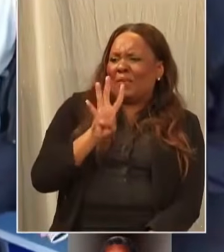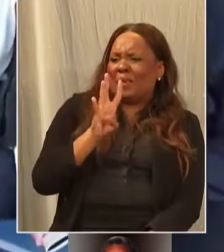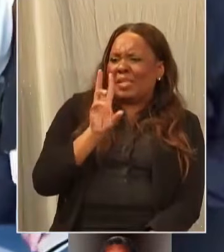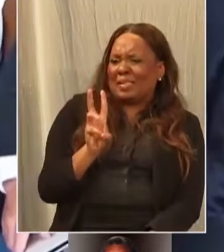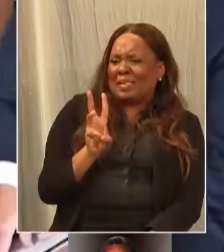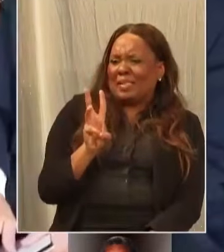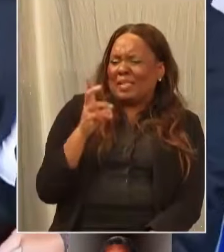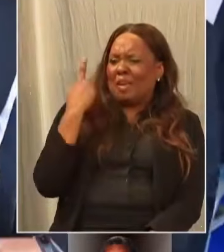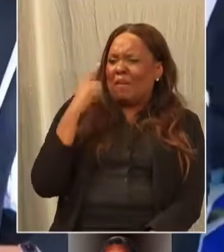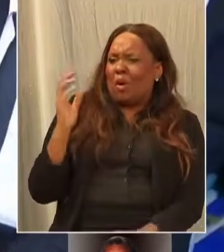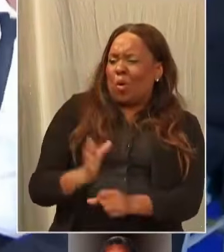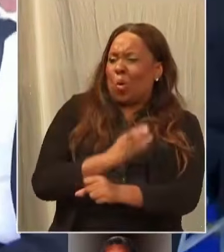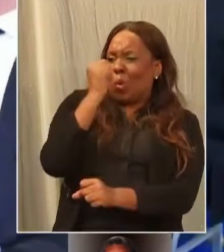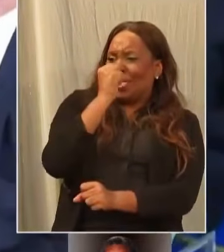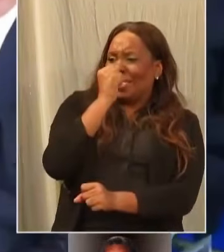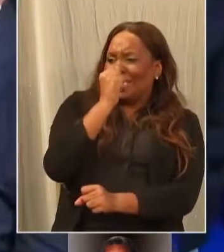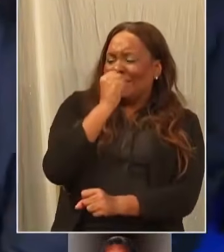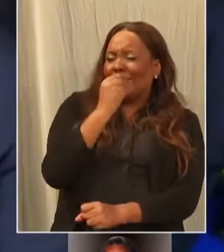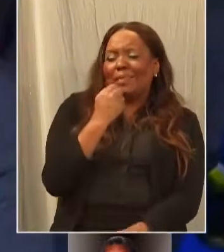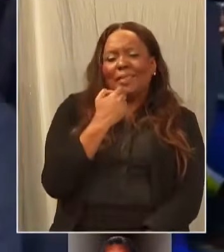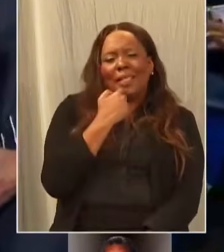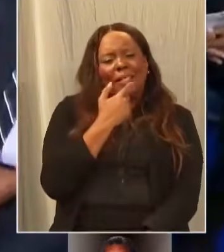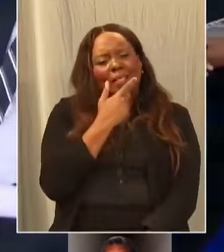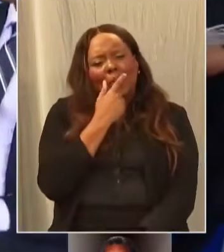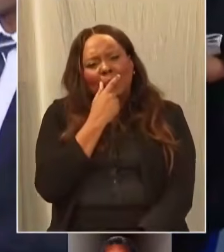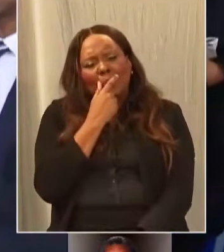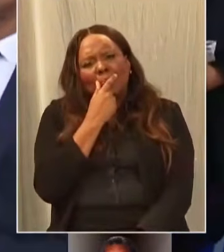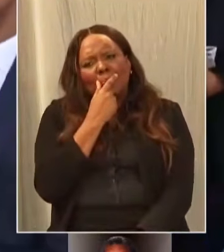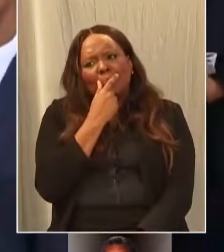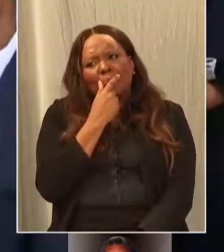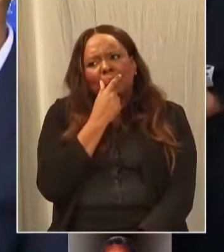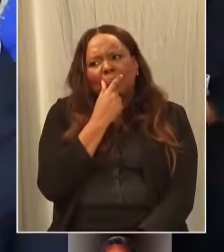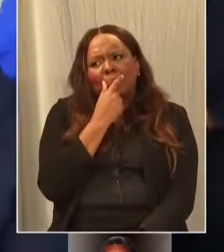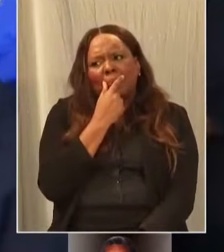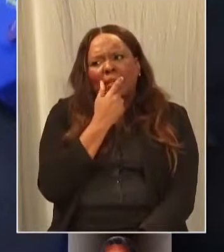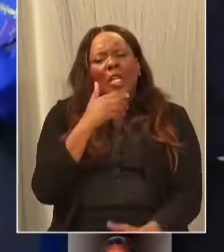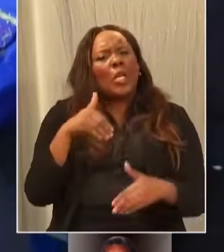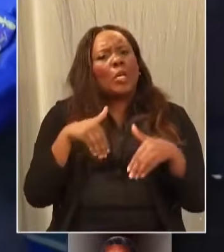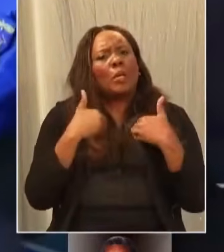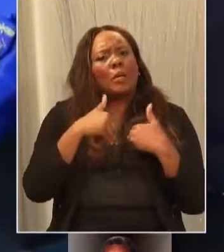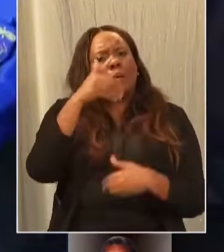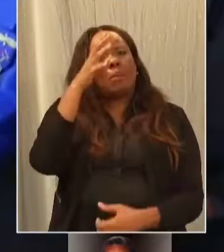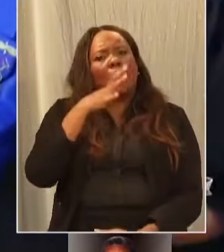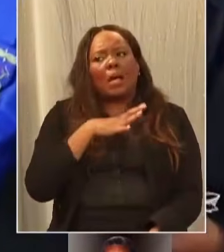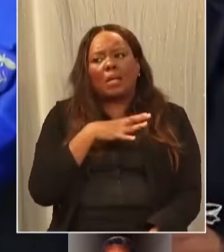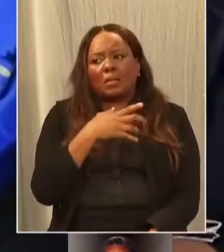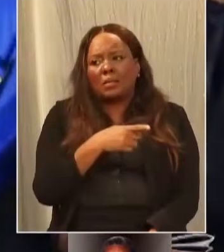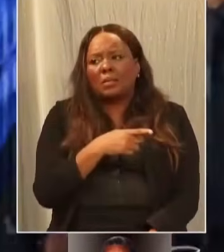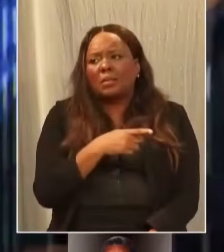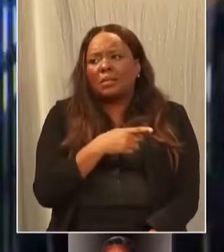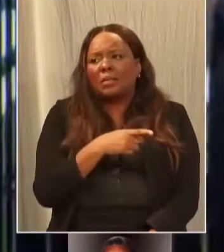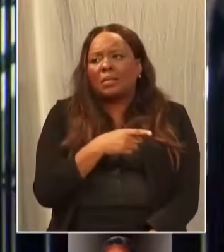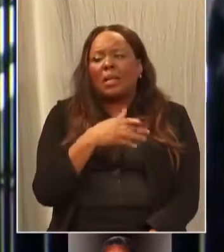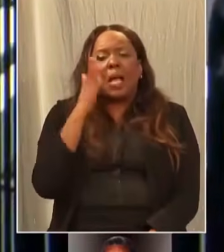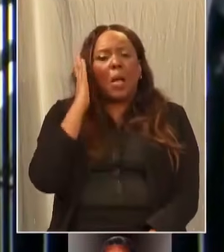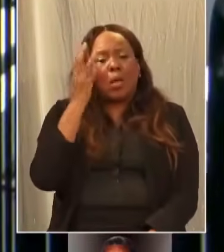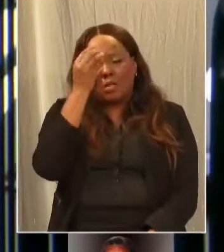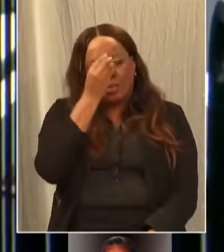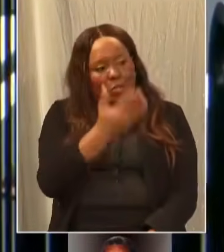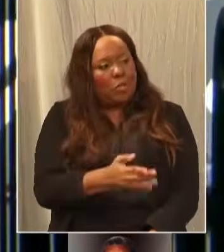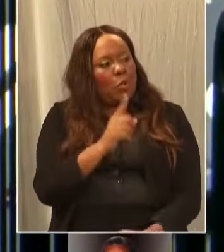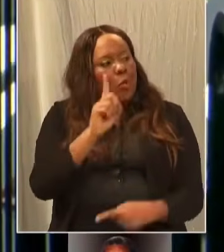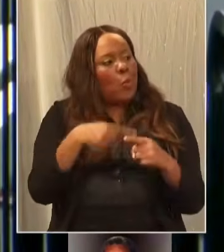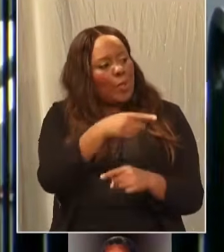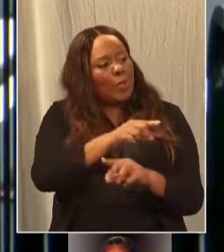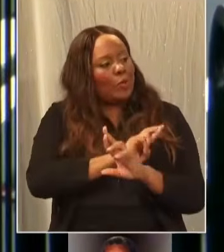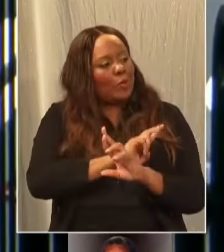win. And he said, I think, young man, I'll let you know when we should have a go.